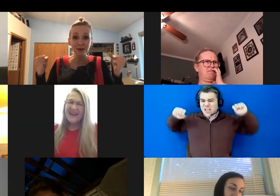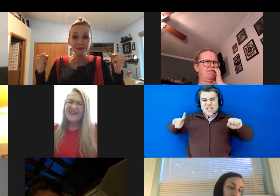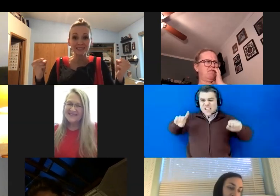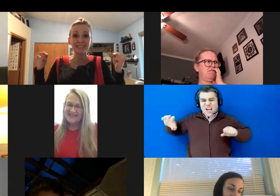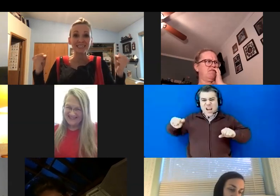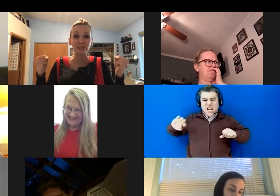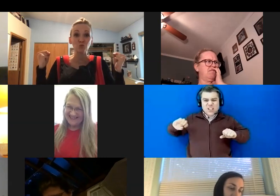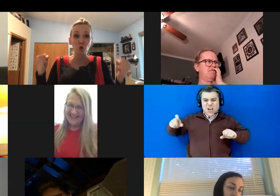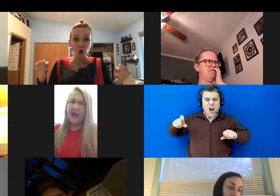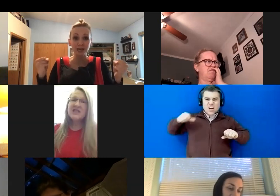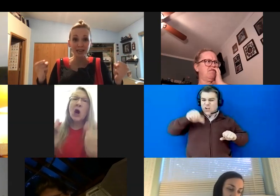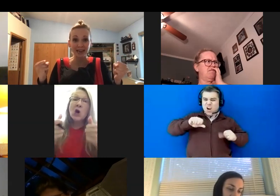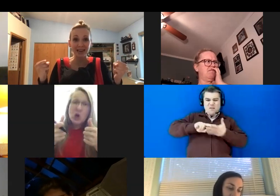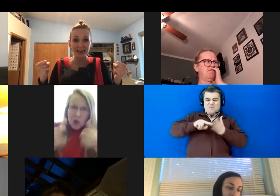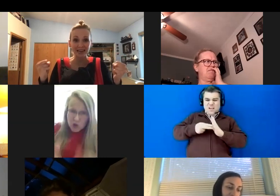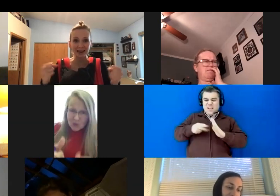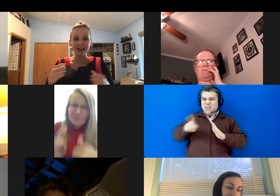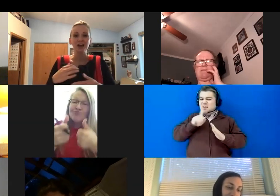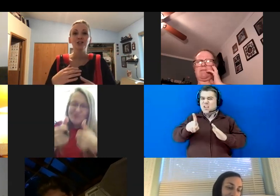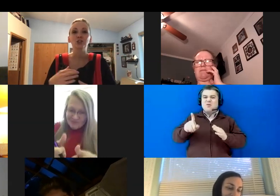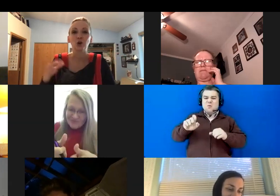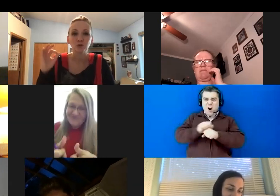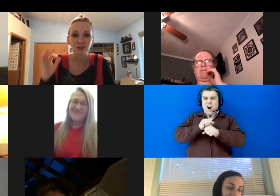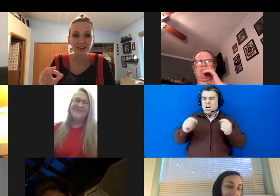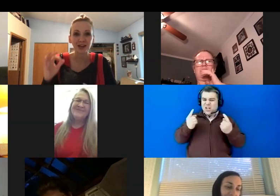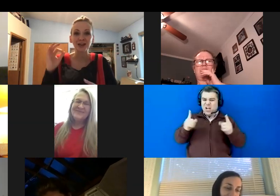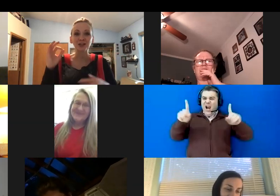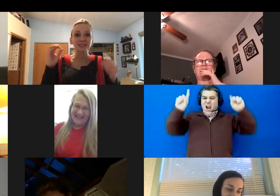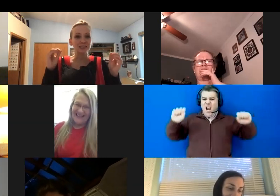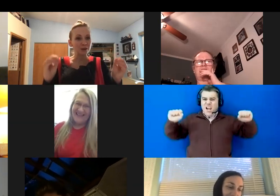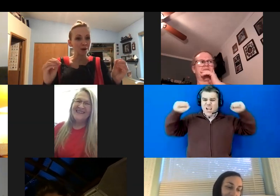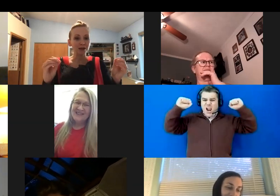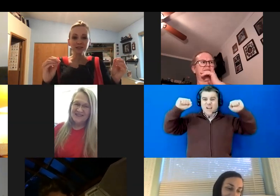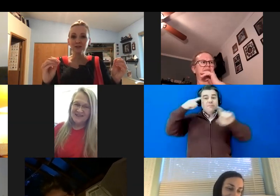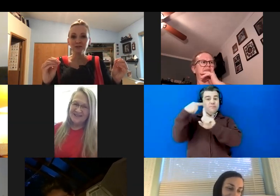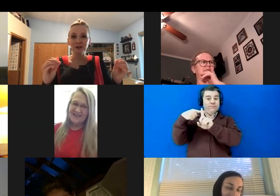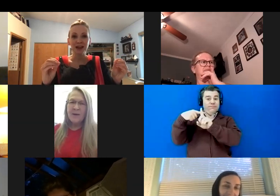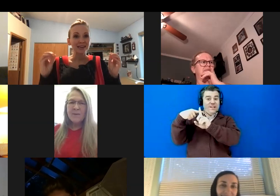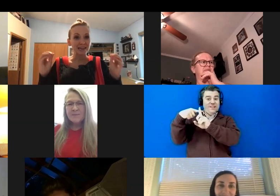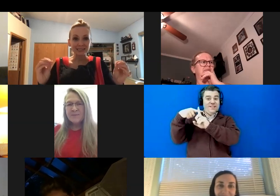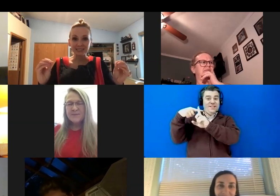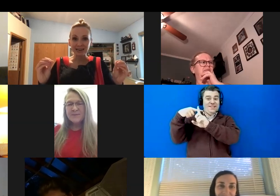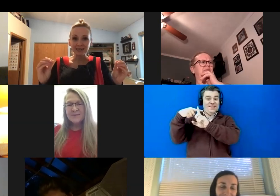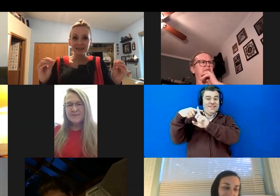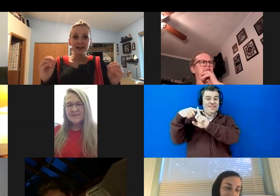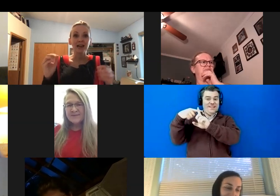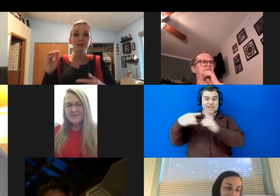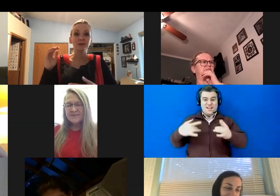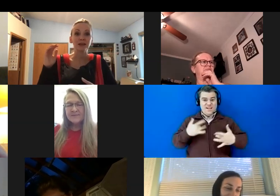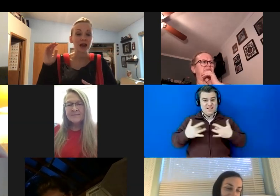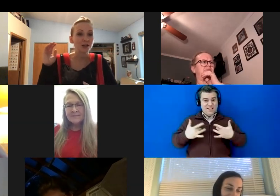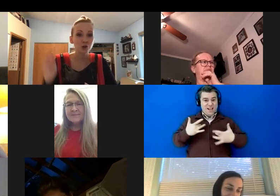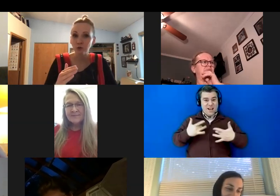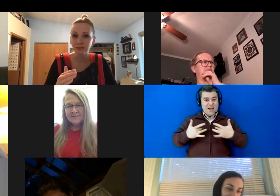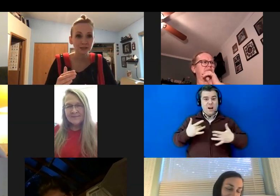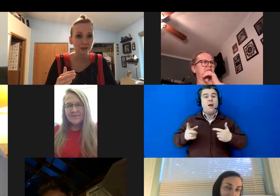girl. That means this is working. So you stay positive, get excited, and then be